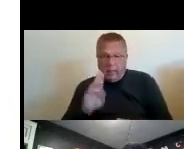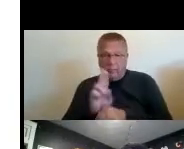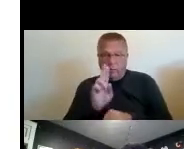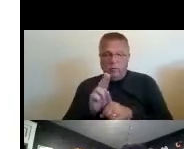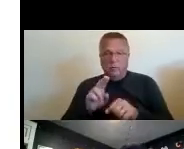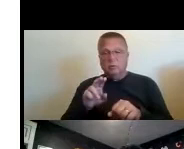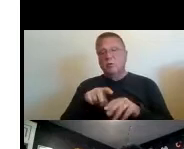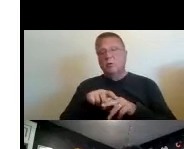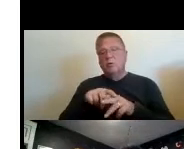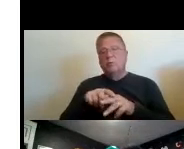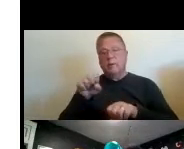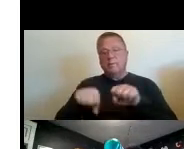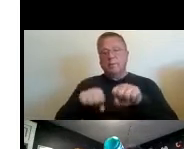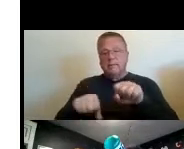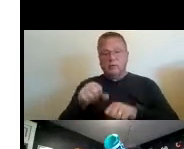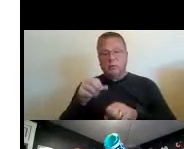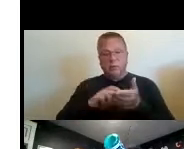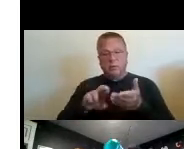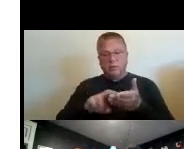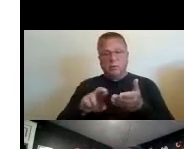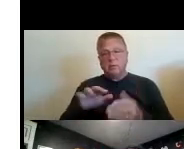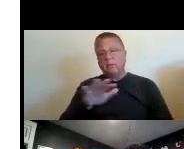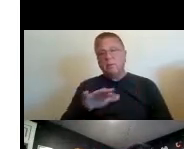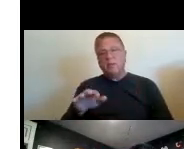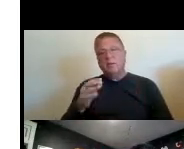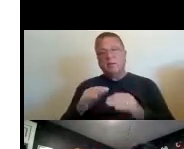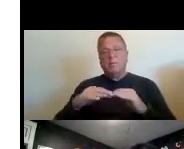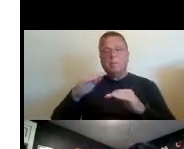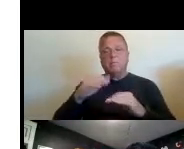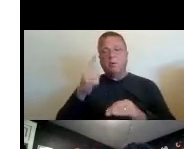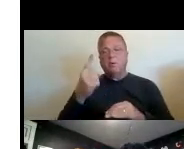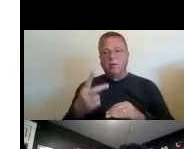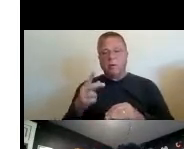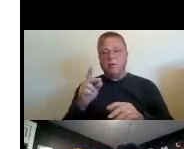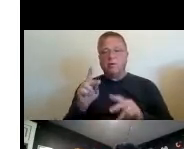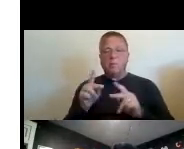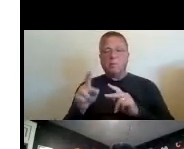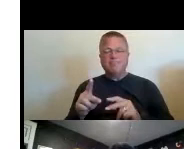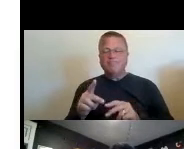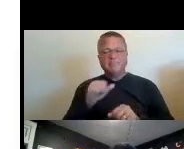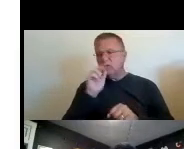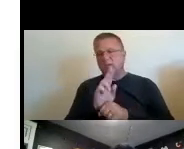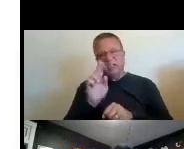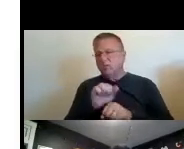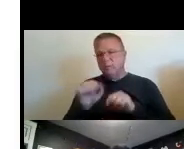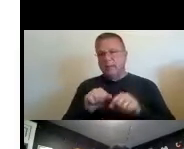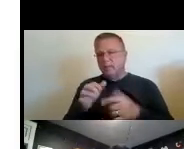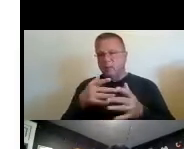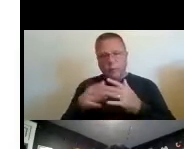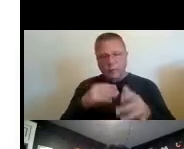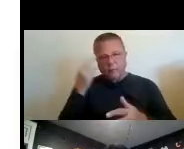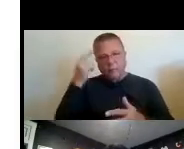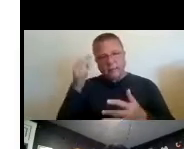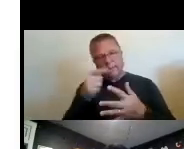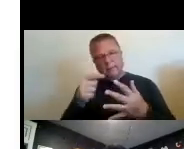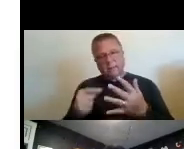research in a lot of different cities that over a third of the population is just probably not going to ride a bike for whatever reason. They may not be able to